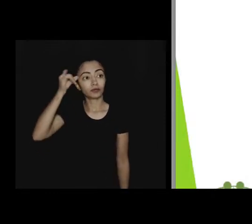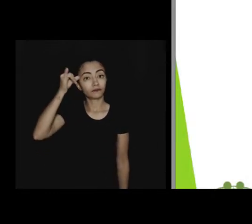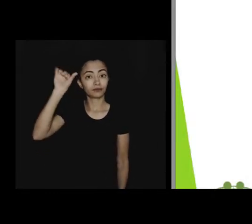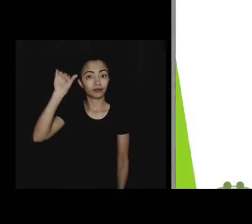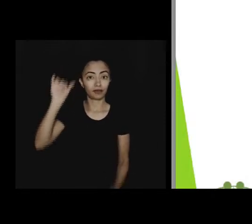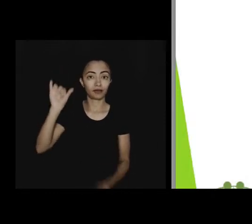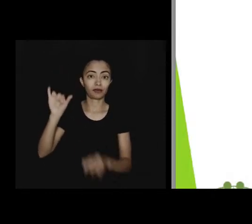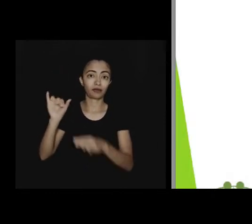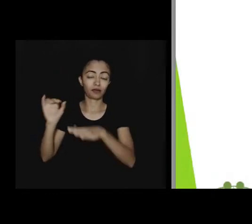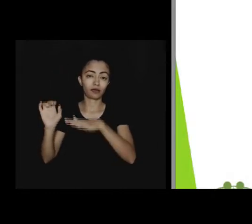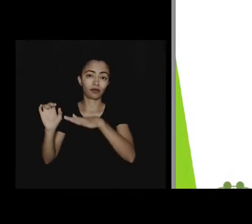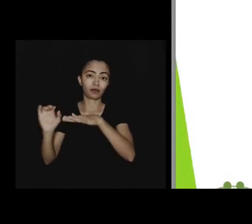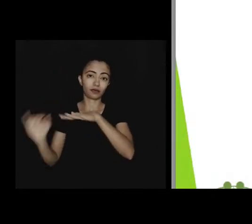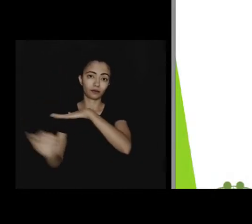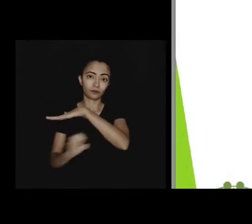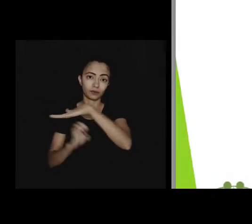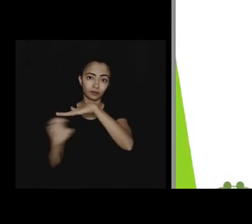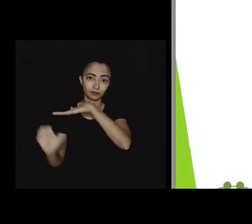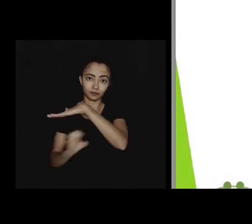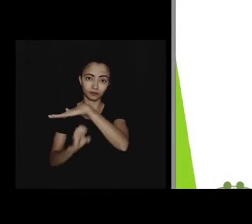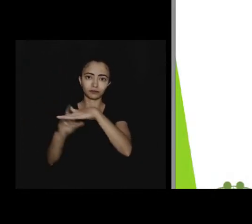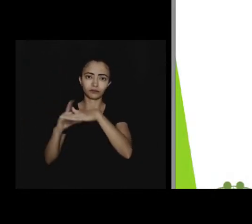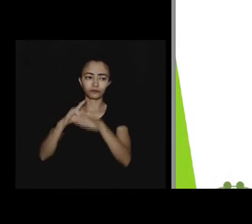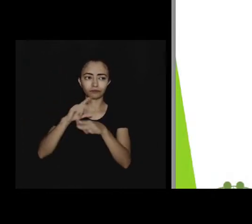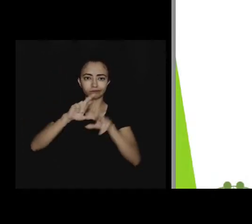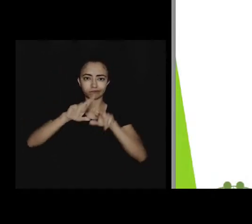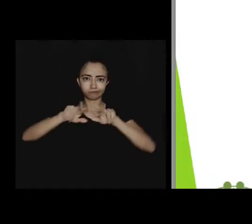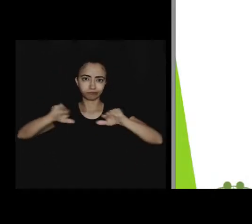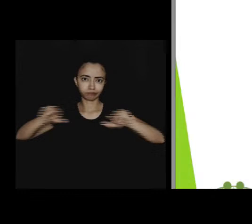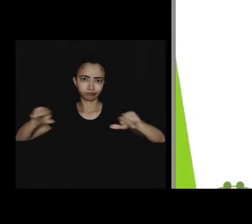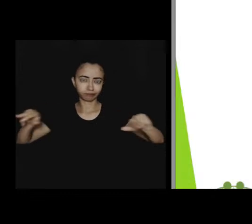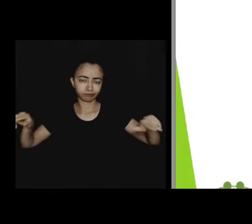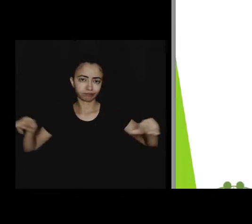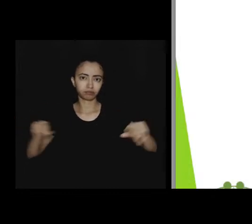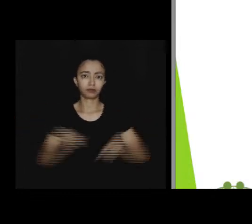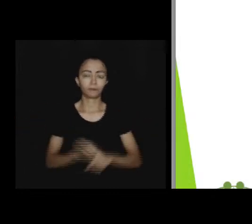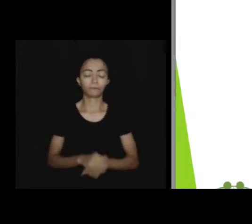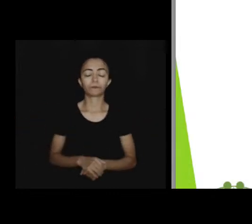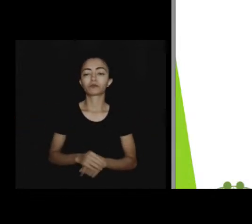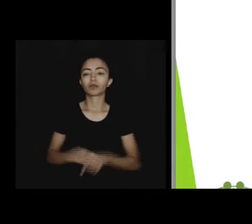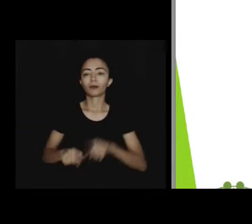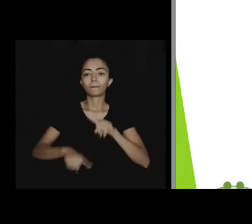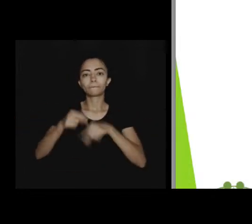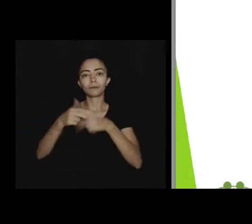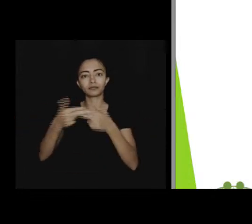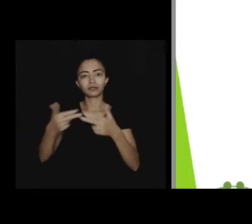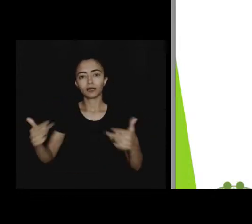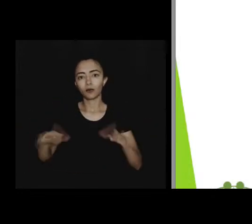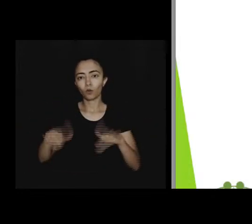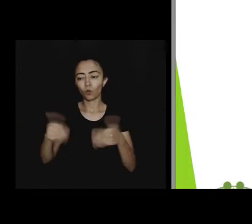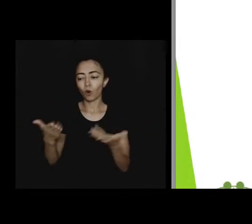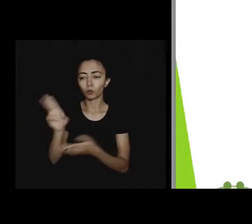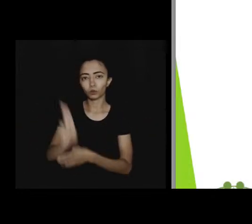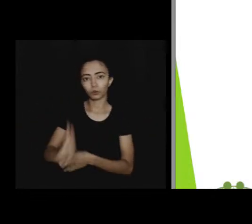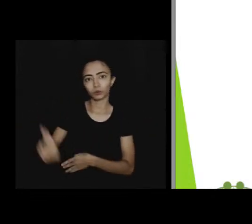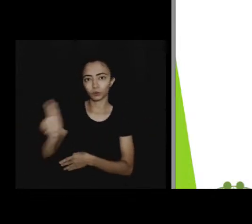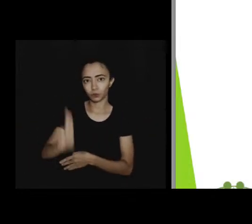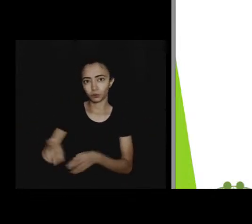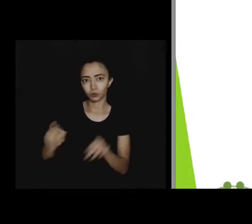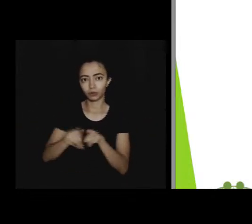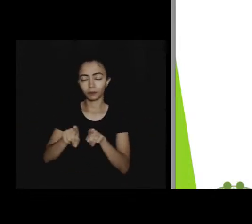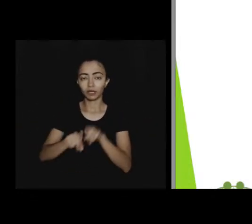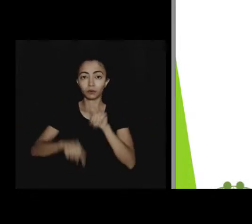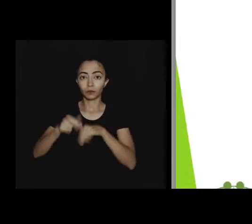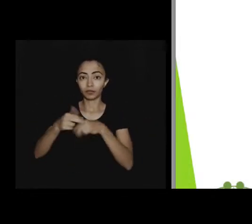the commercial spots were visited. Technical material that is produced, educational